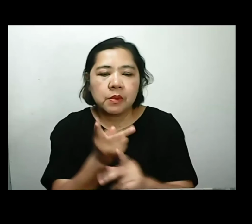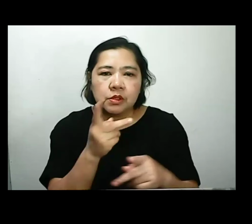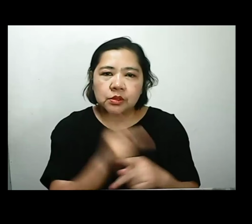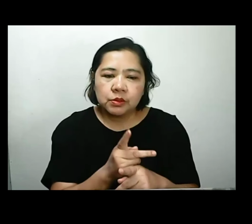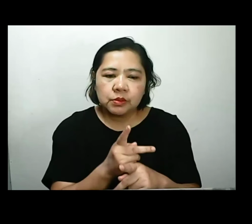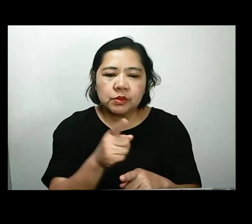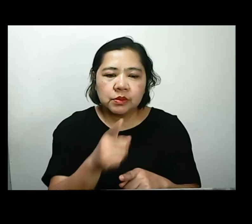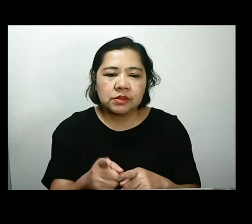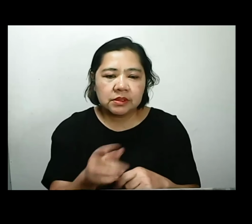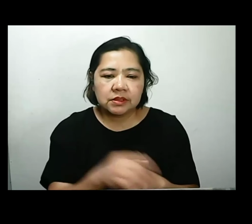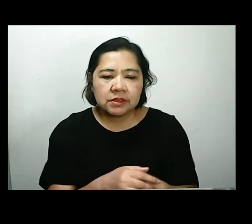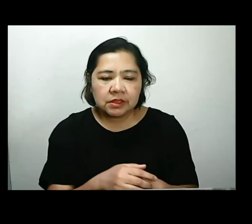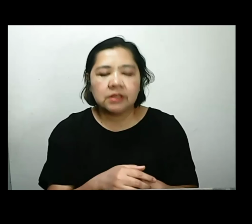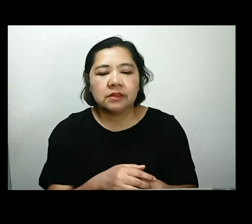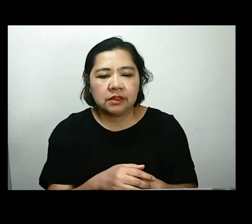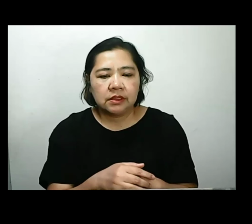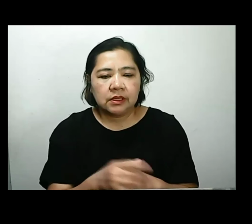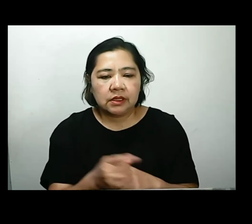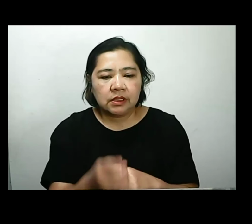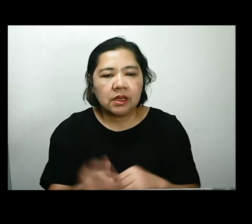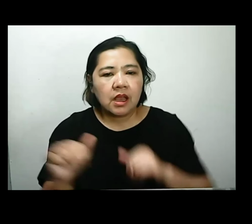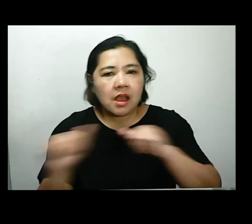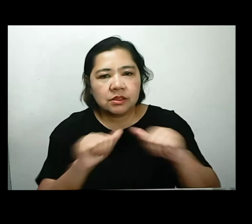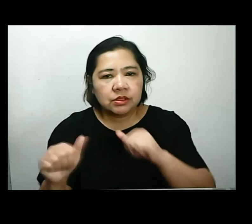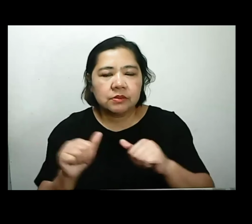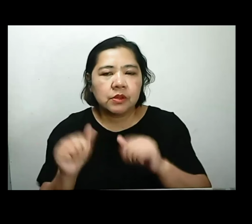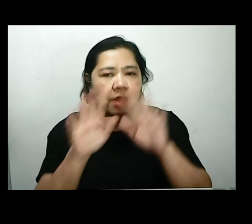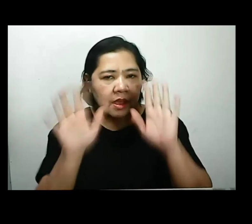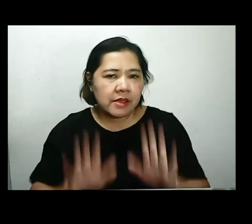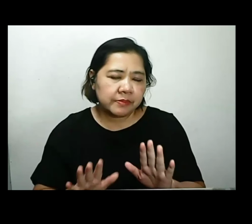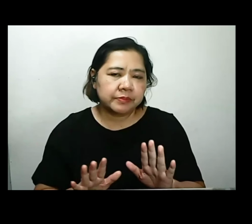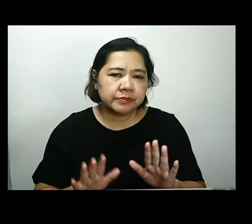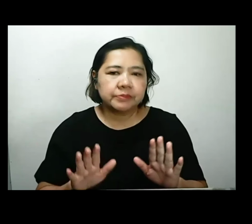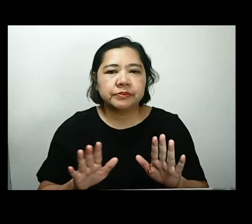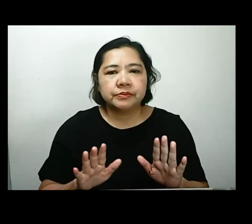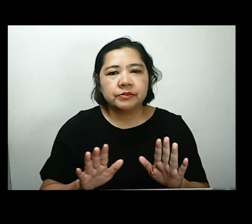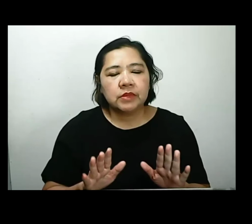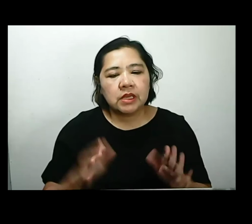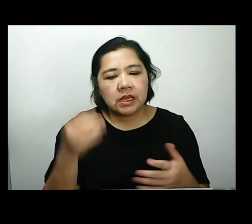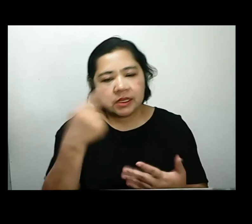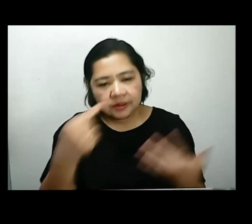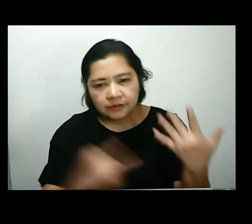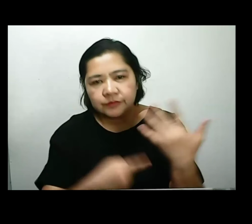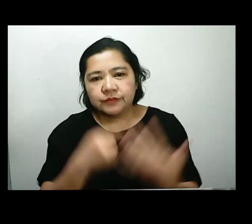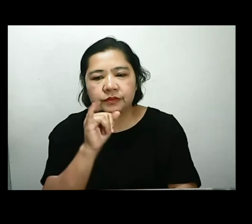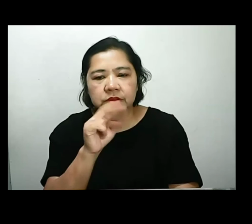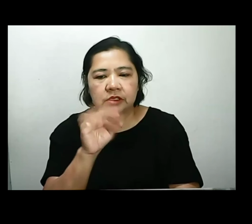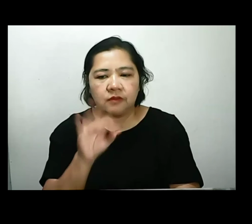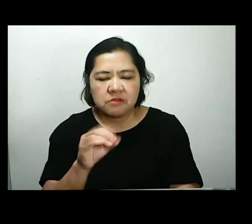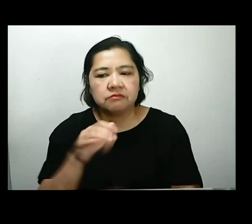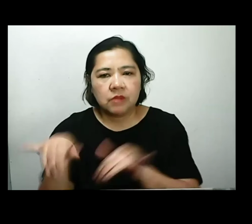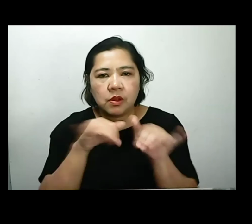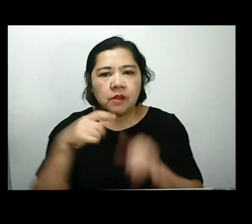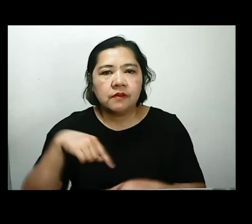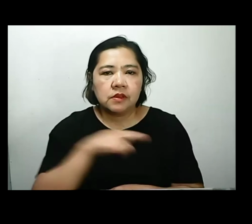actionable science, or here we call about actionable climate information, which I think all of us should do in the